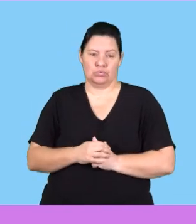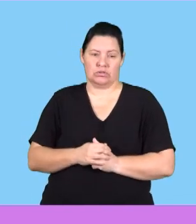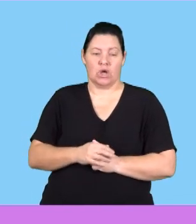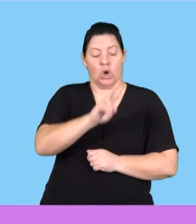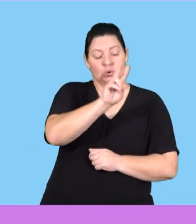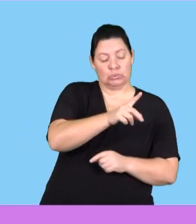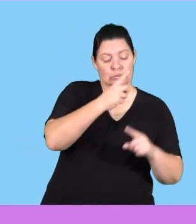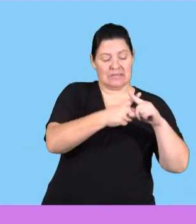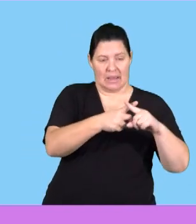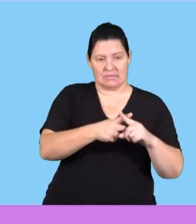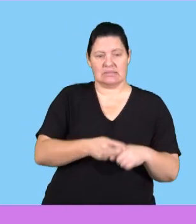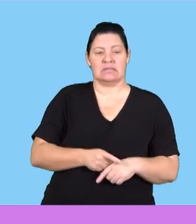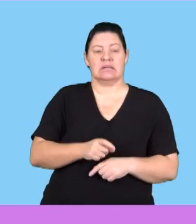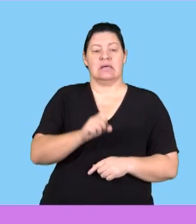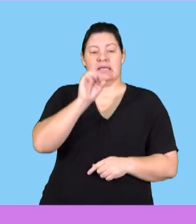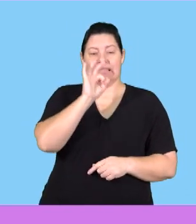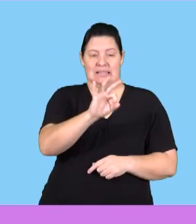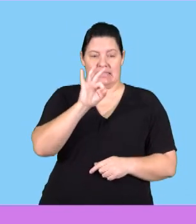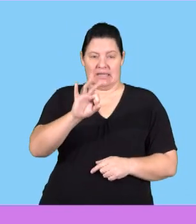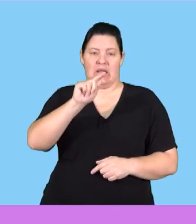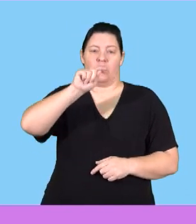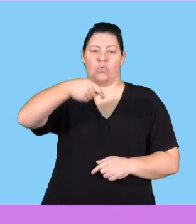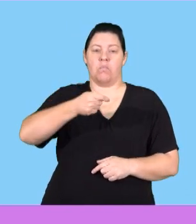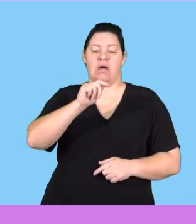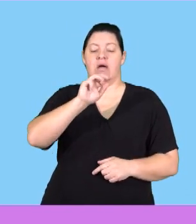have 2 multiplied by